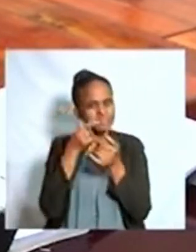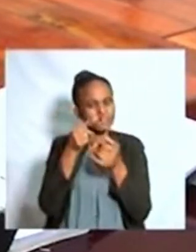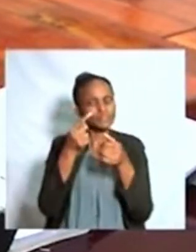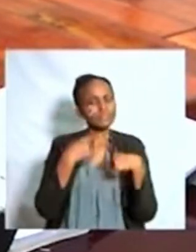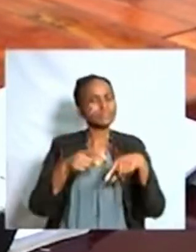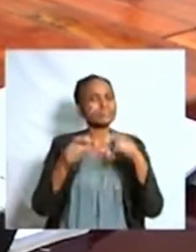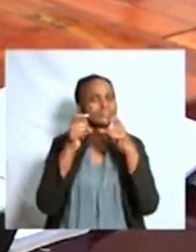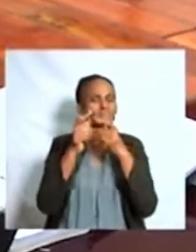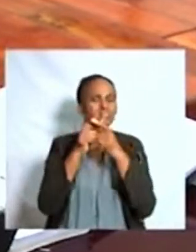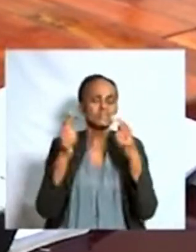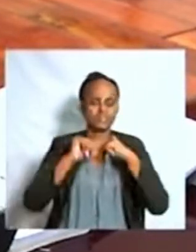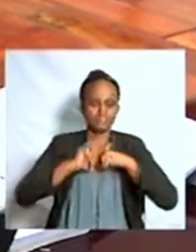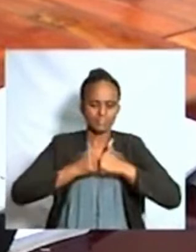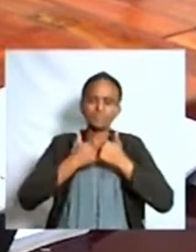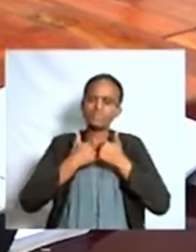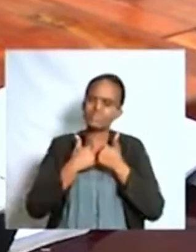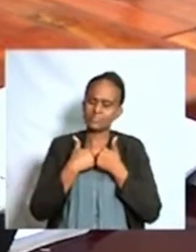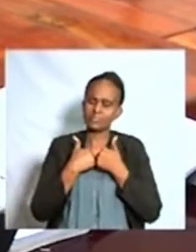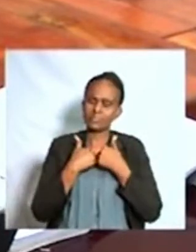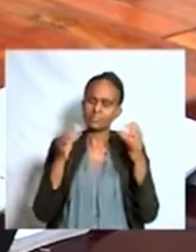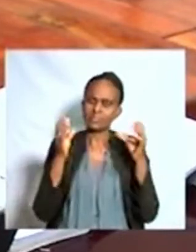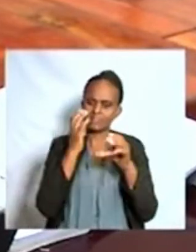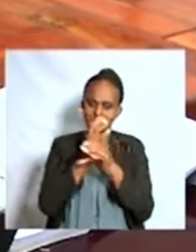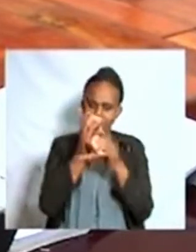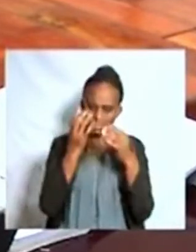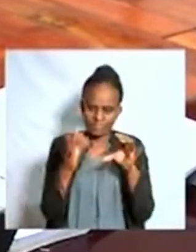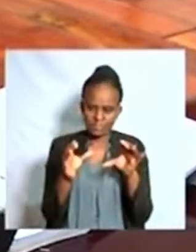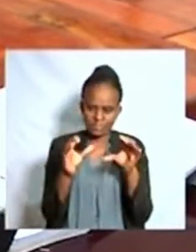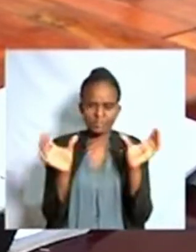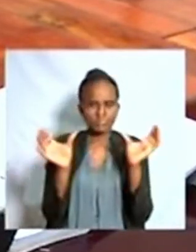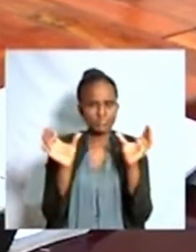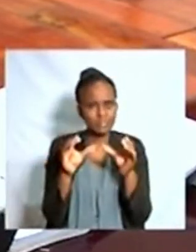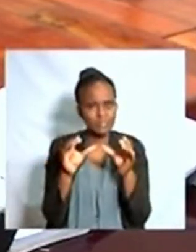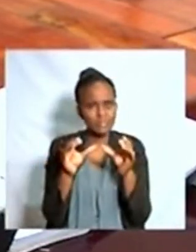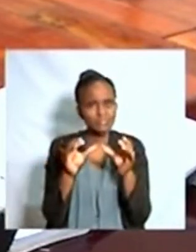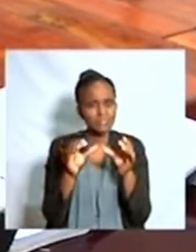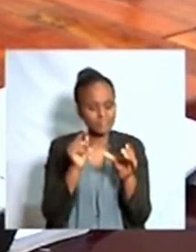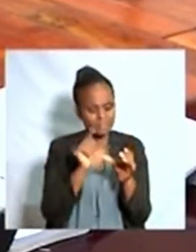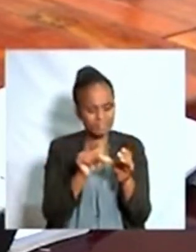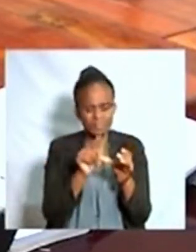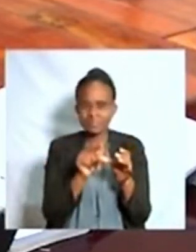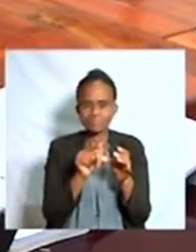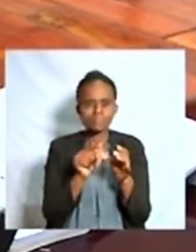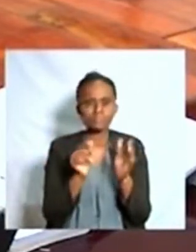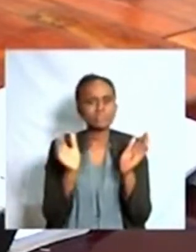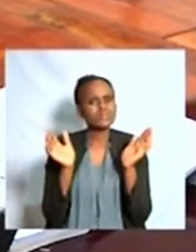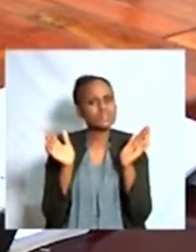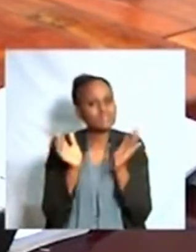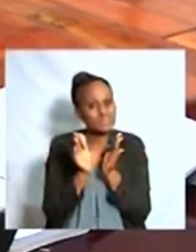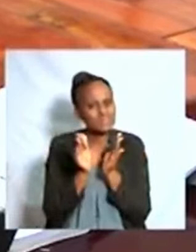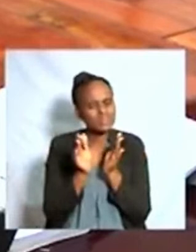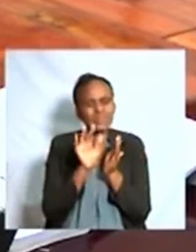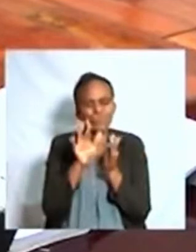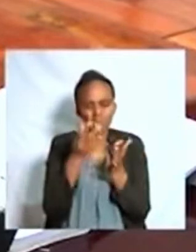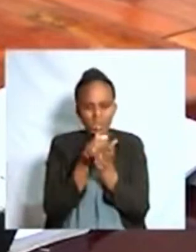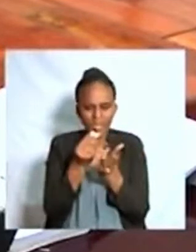biggest challenge we have as Chinsali municipality is the narrowness of its revenue